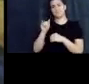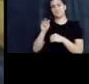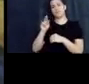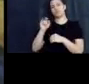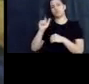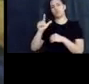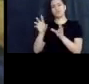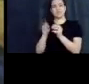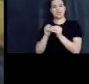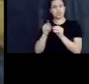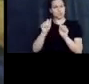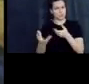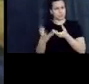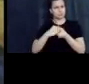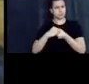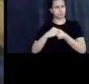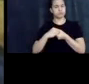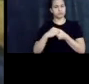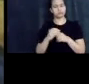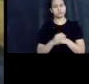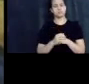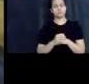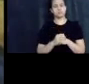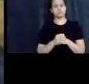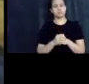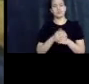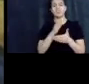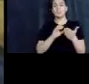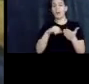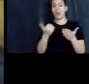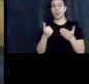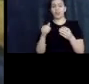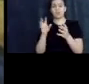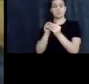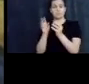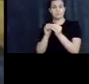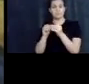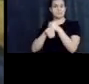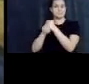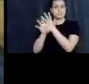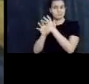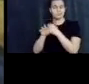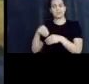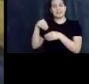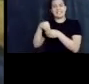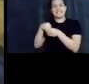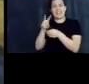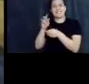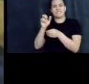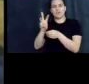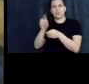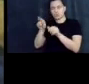always participate in. I know we also have some other visits like Inside Views that we're hosting that you can always participate in. If you